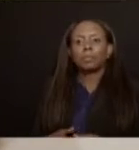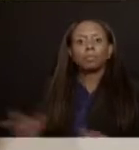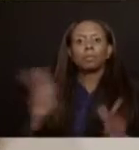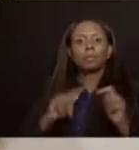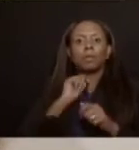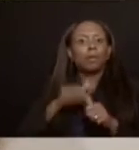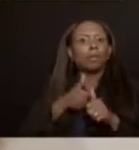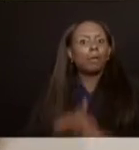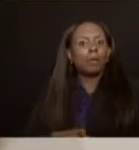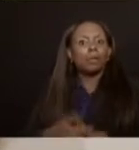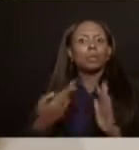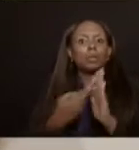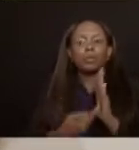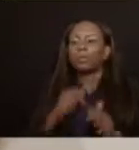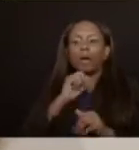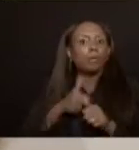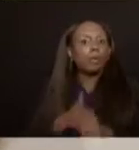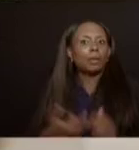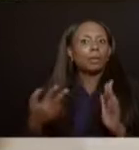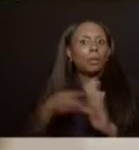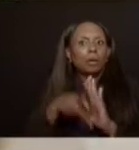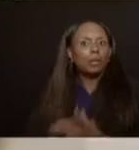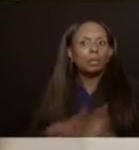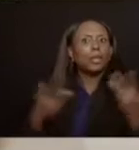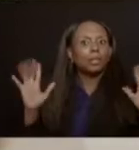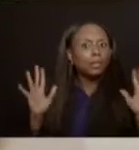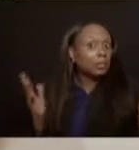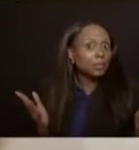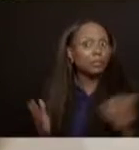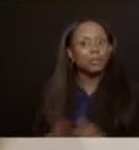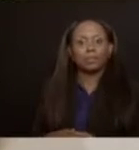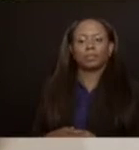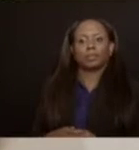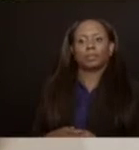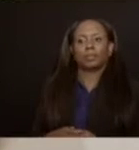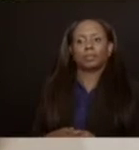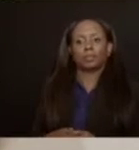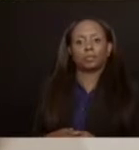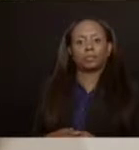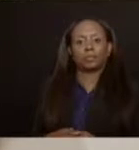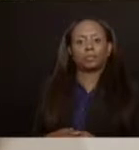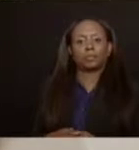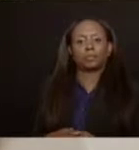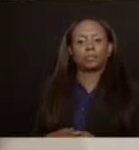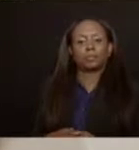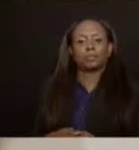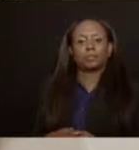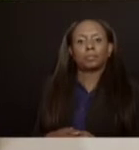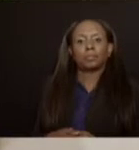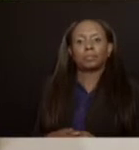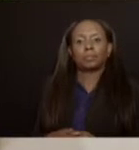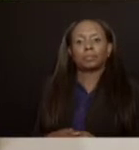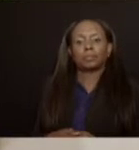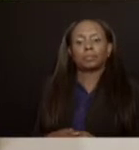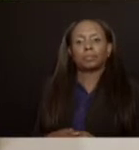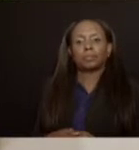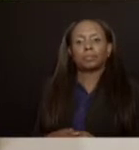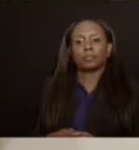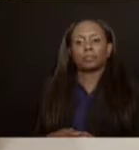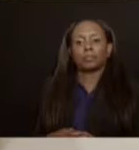following the protocols. And there's a requirement for persons who are, as I said